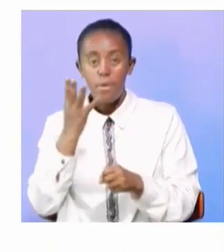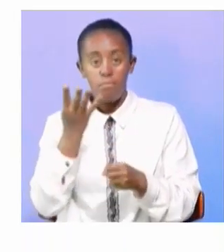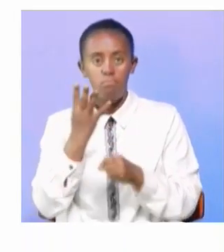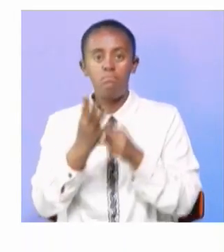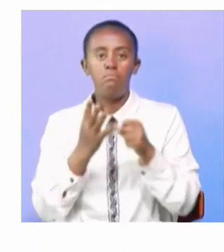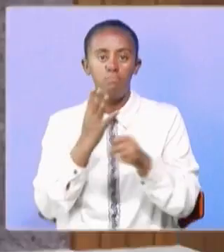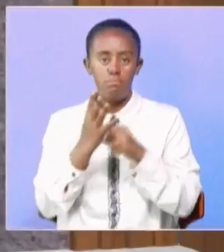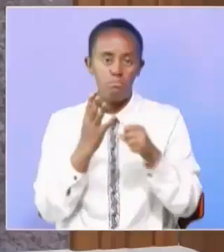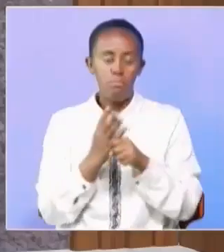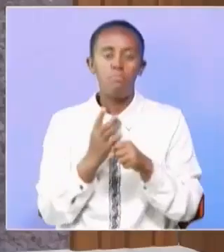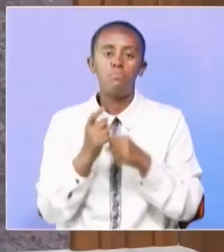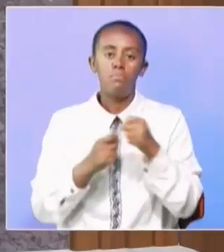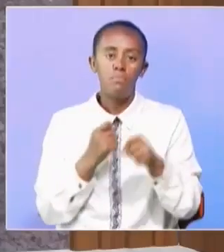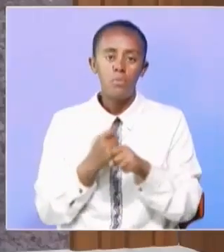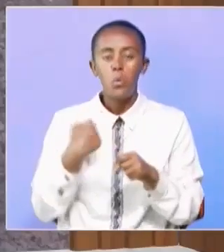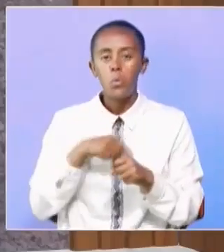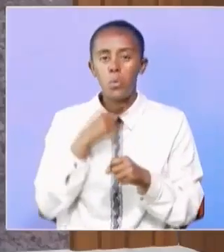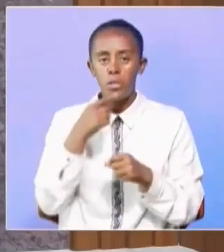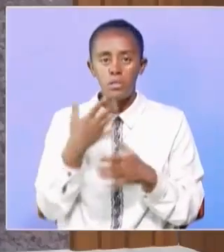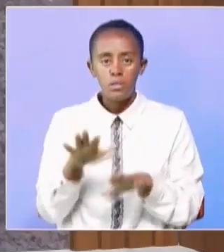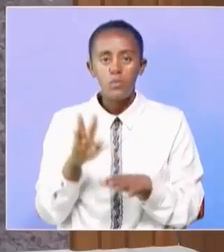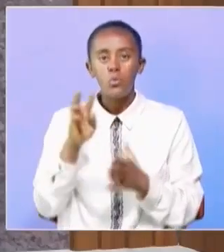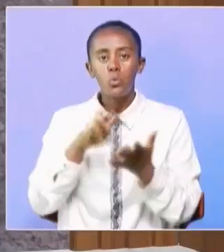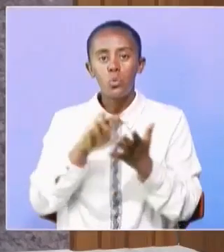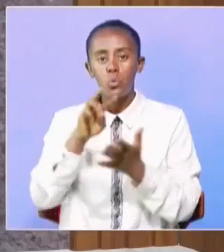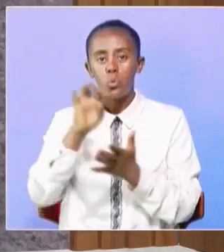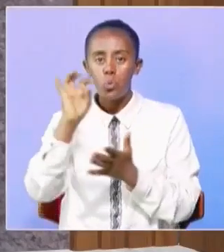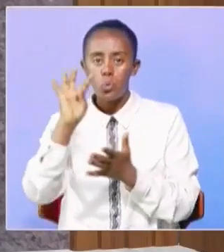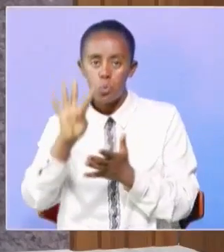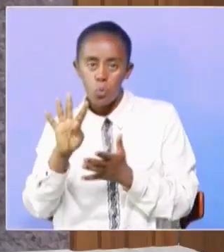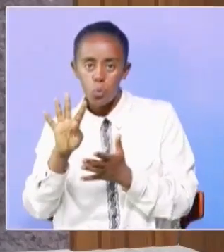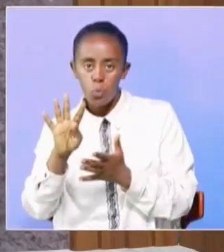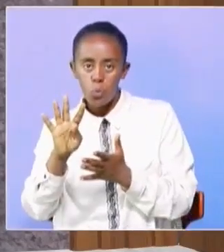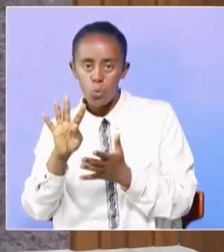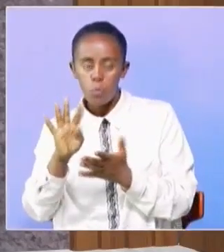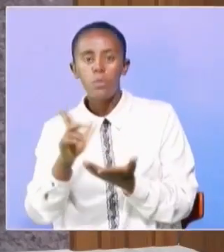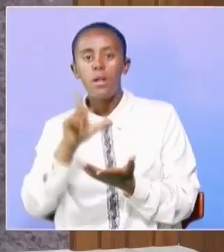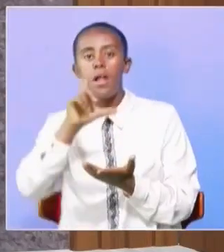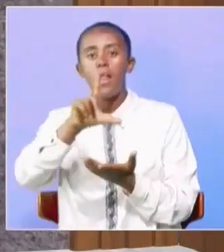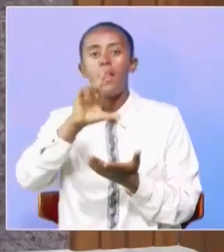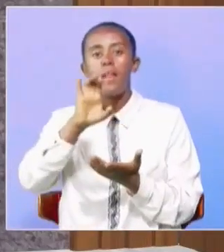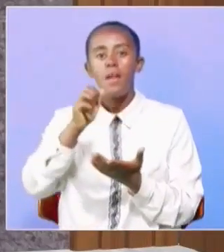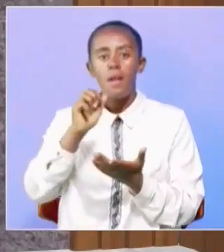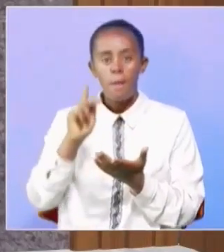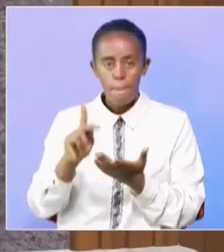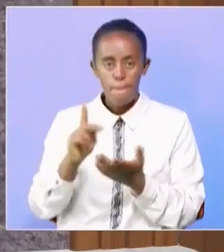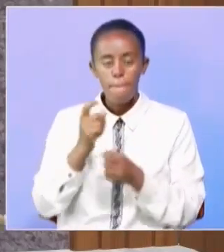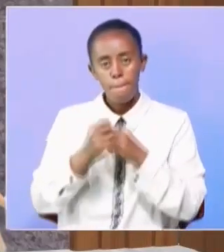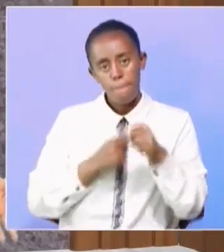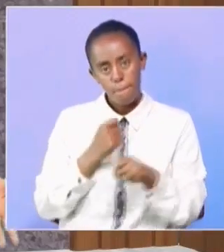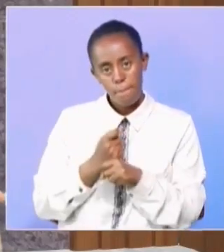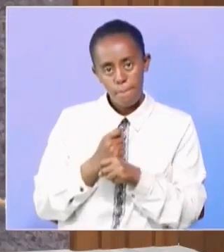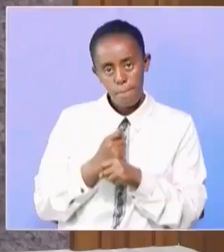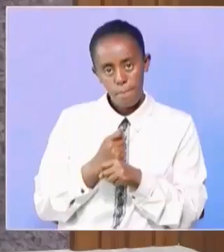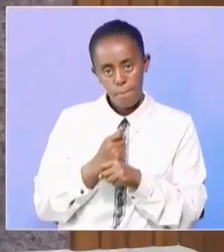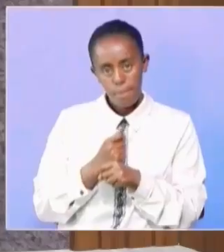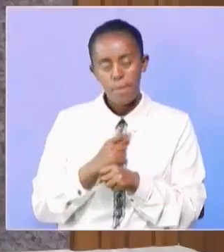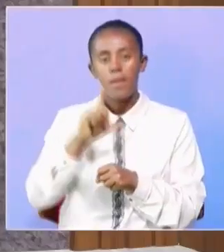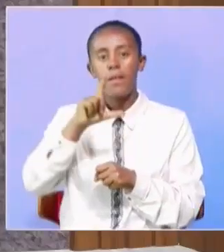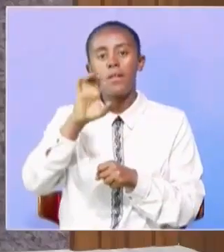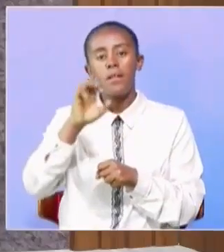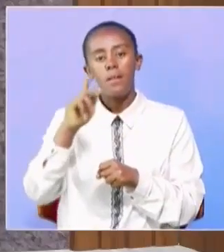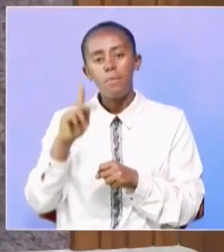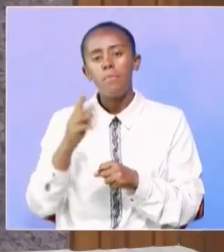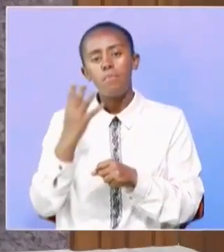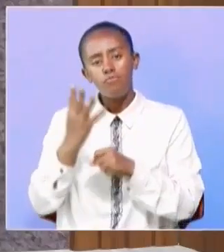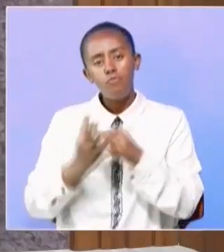earlier, we said 2024 was a leap year. And we said leap years happen every